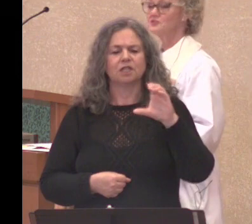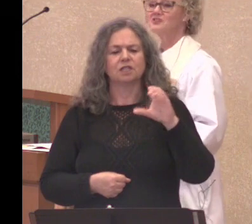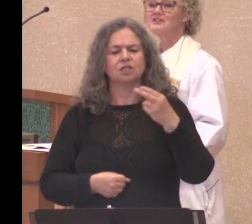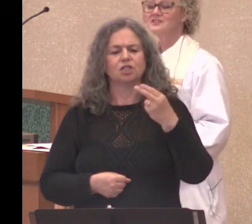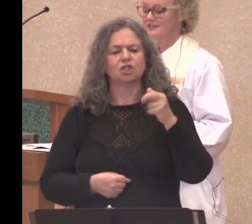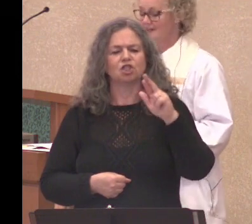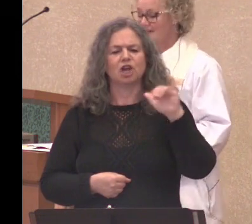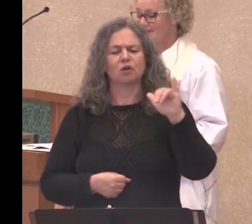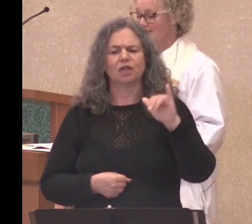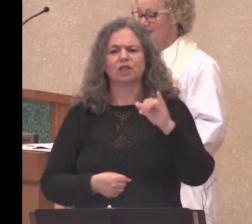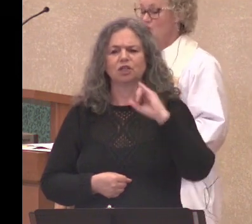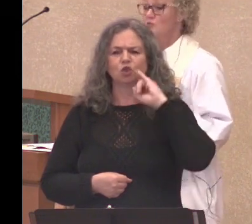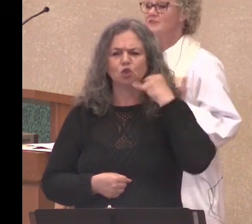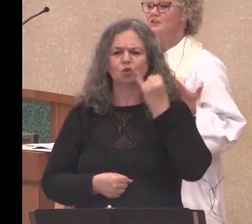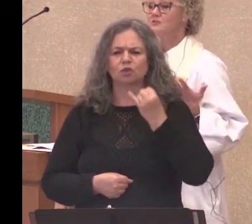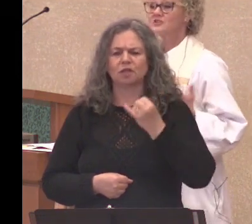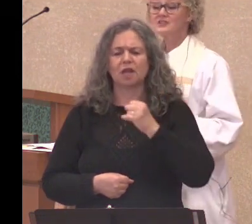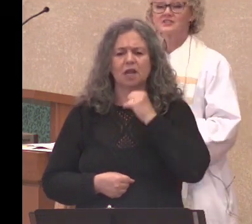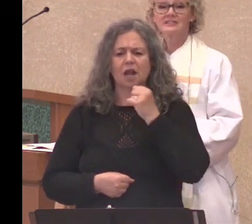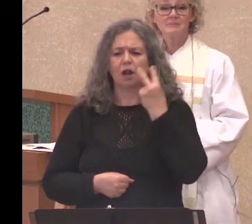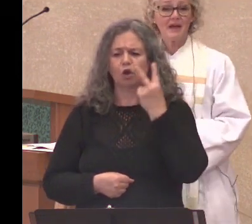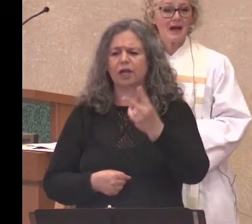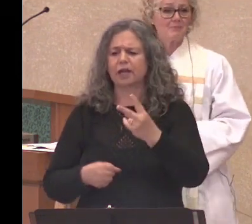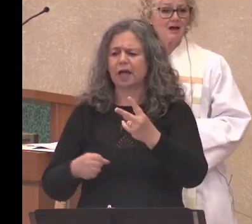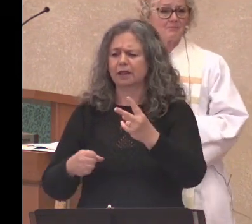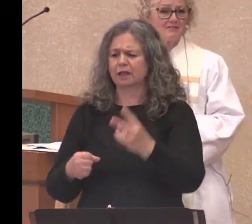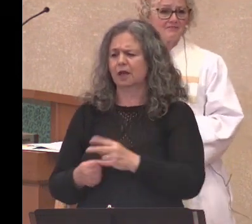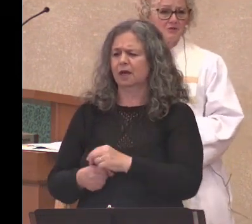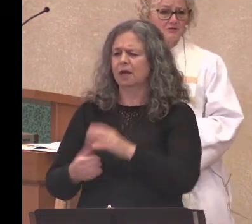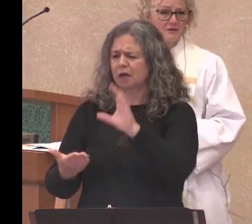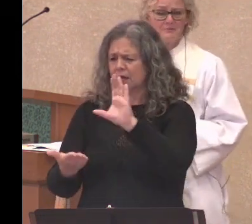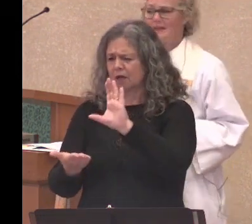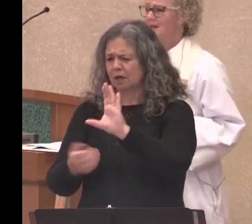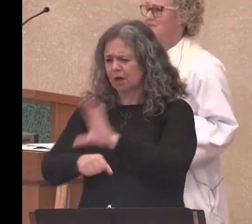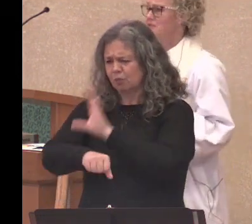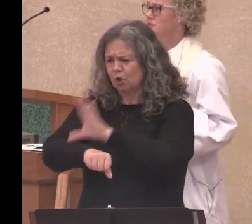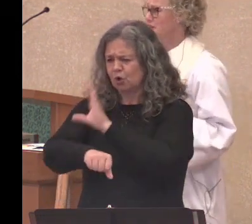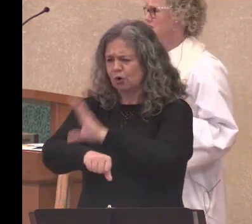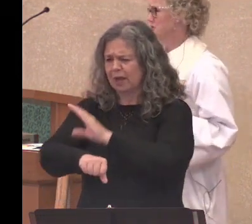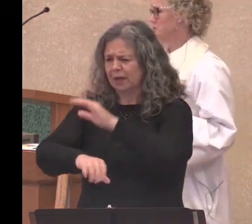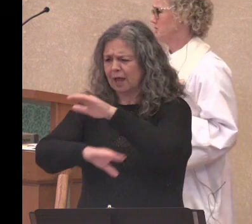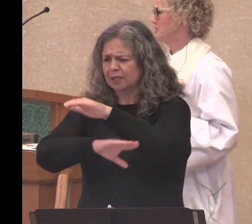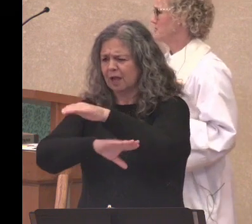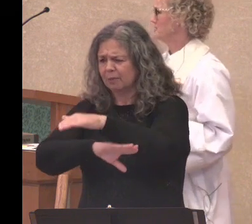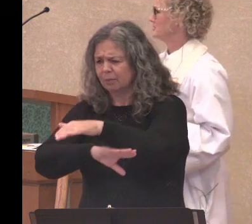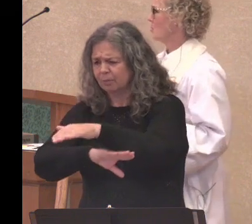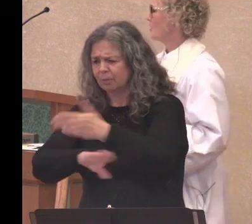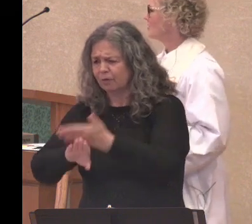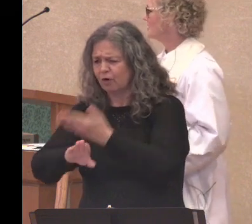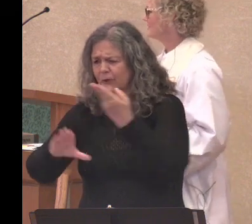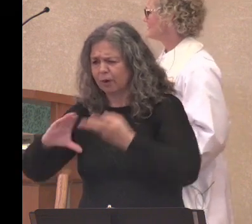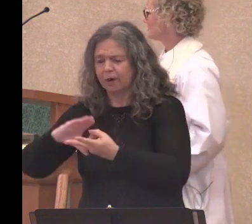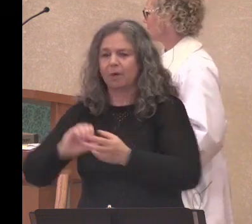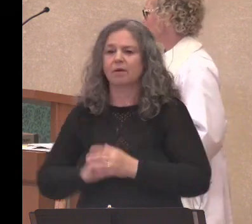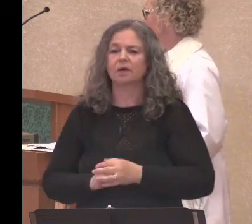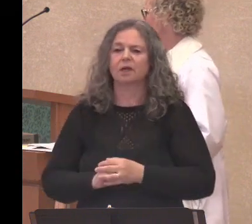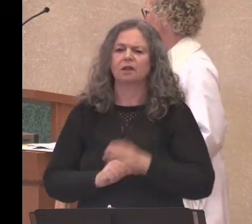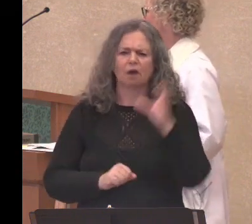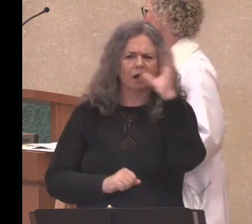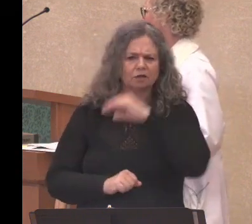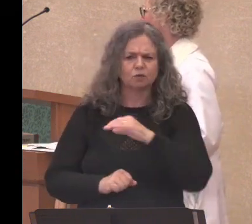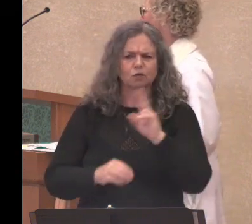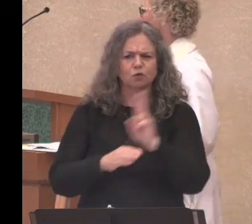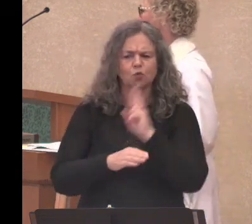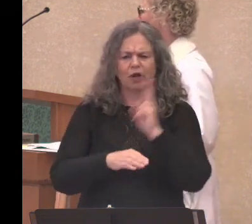avoiding screens at night, or even using a sleep app on my phone. The strangest one was wearing this